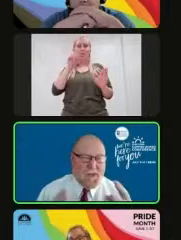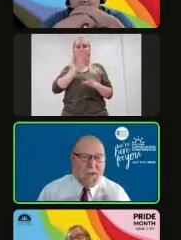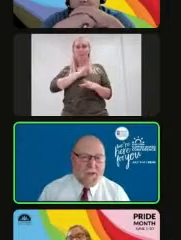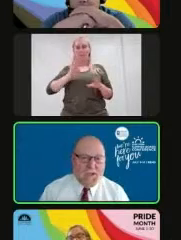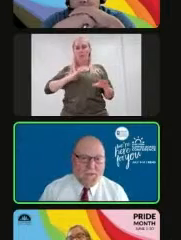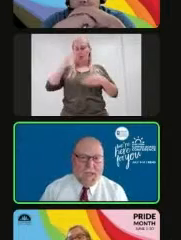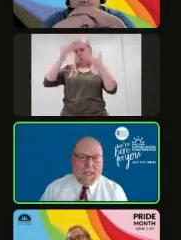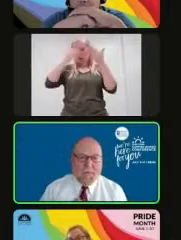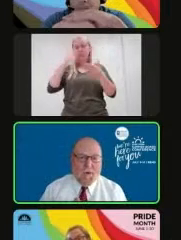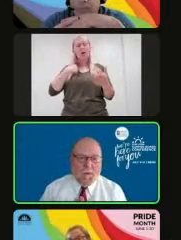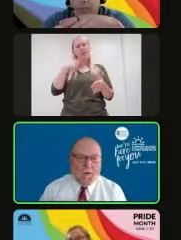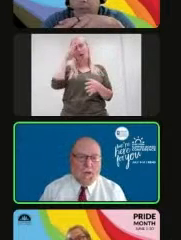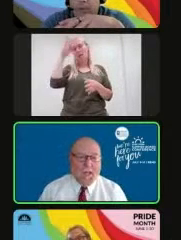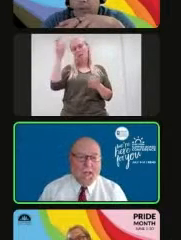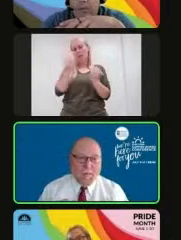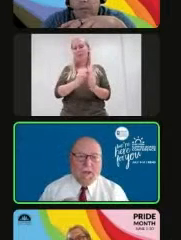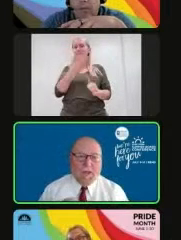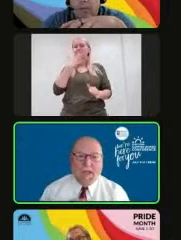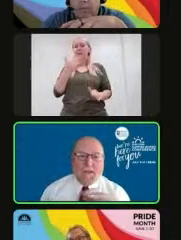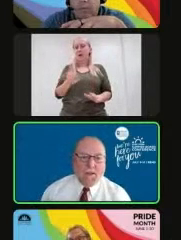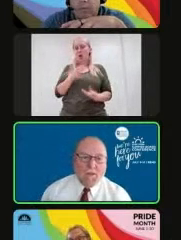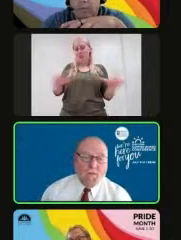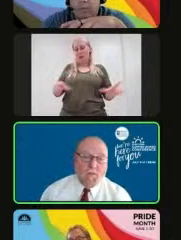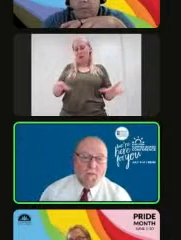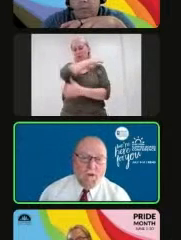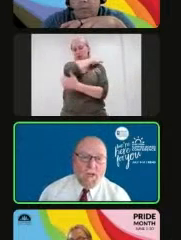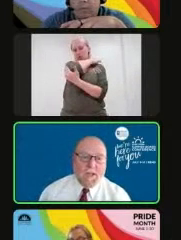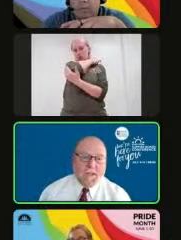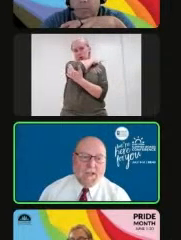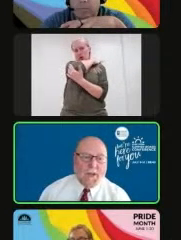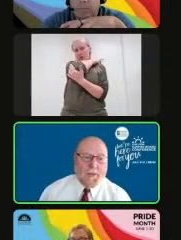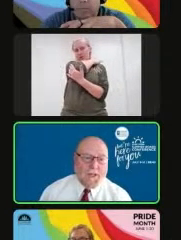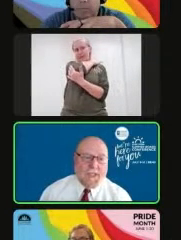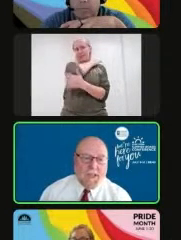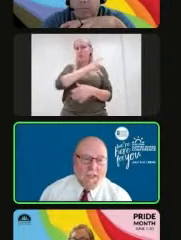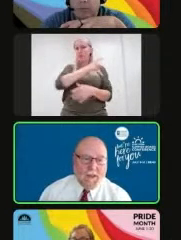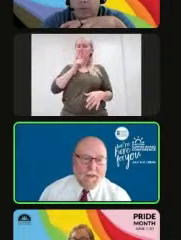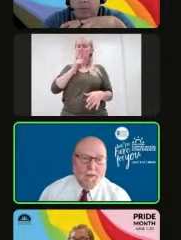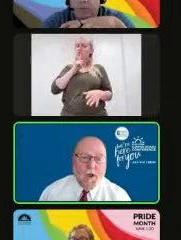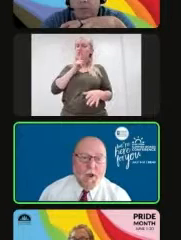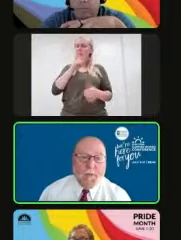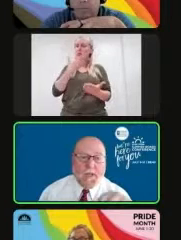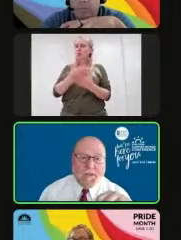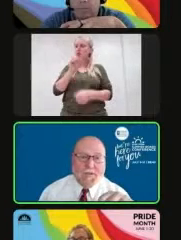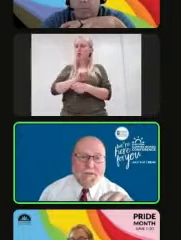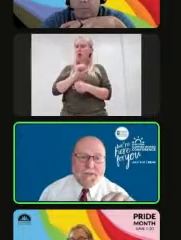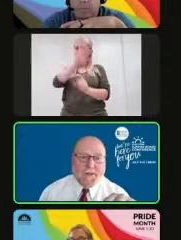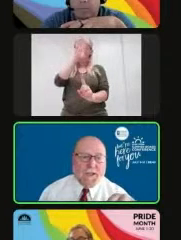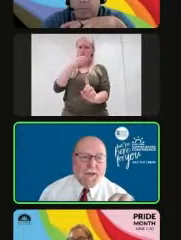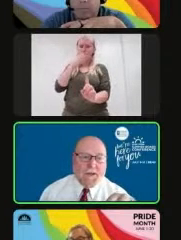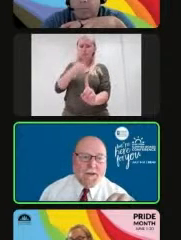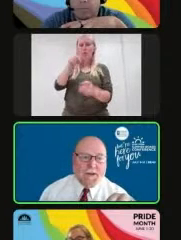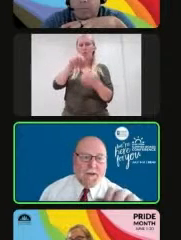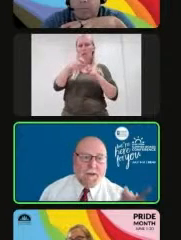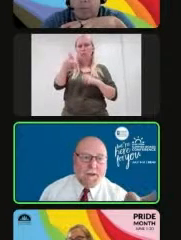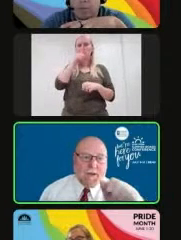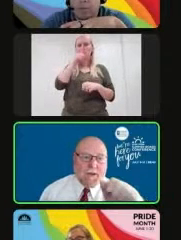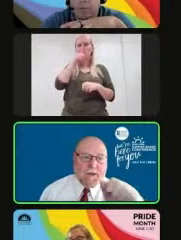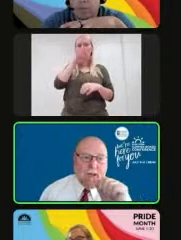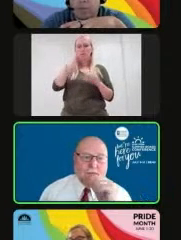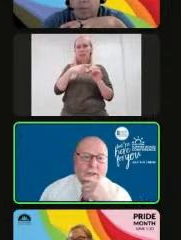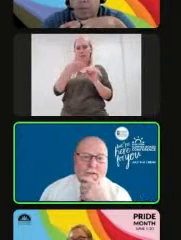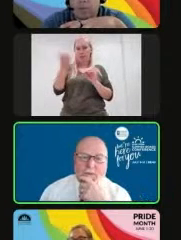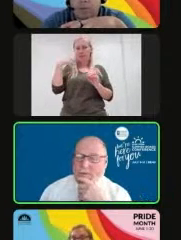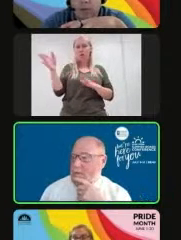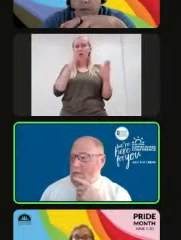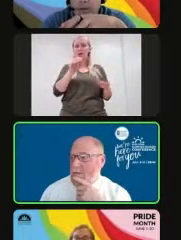better language to make that a little more on point, but it really does a good job addressing the problem that you surfaced earlier.